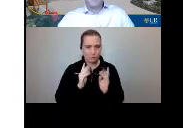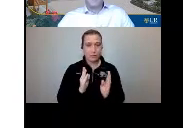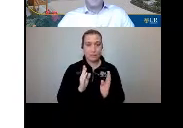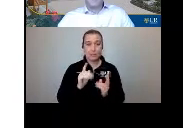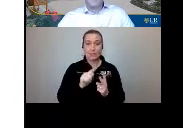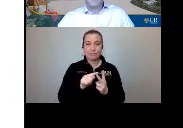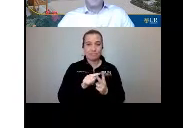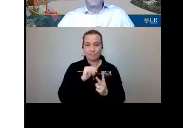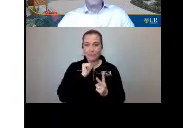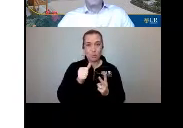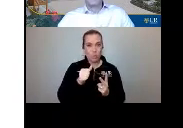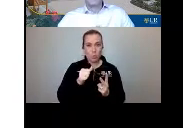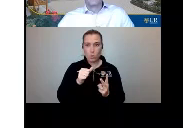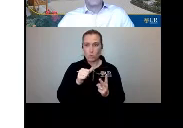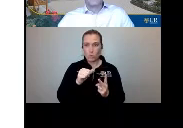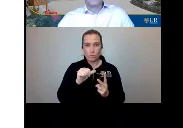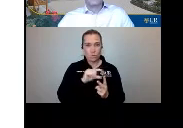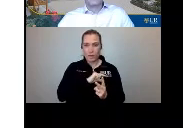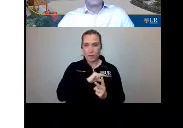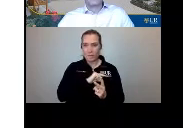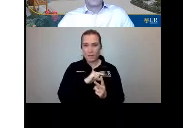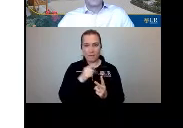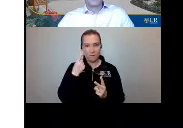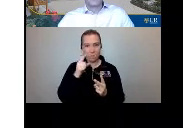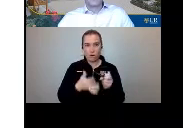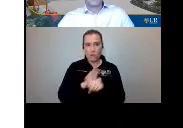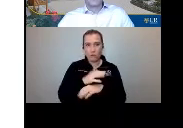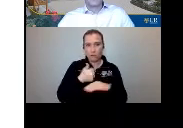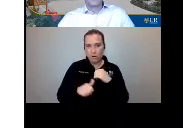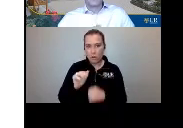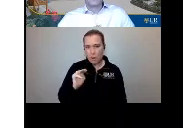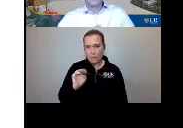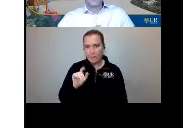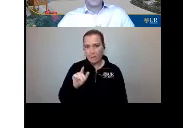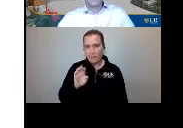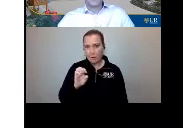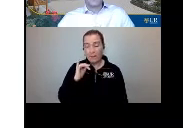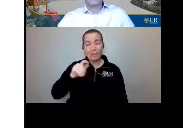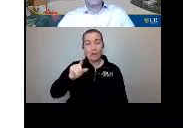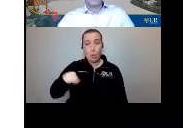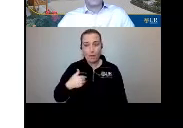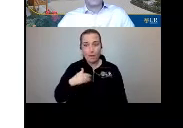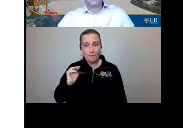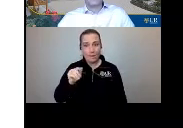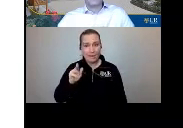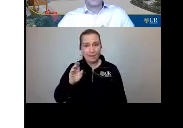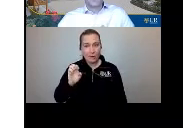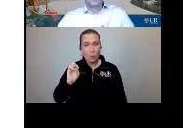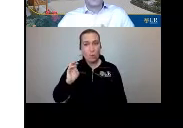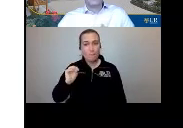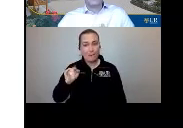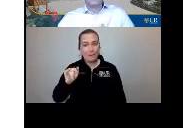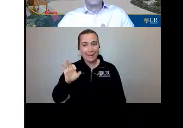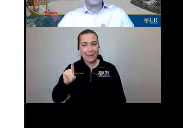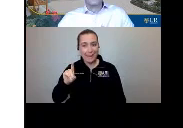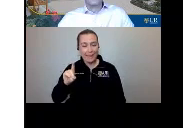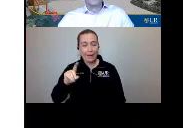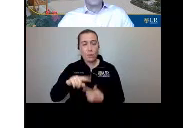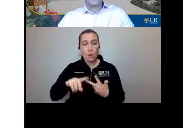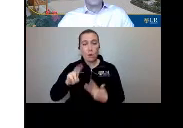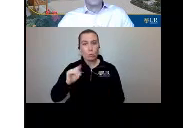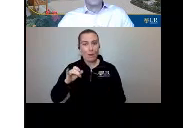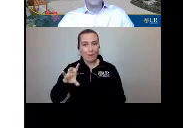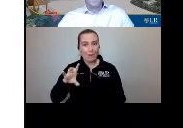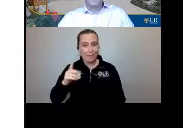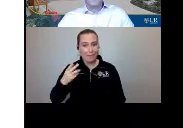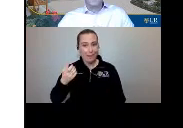straight Medicare, not Medicare with any additional supplement, or Medicaid insurance or United Healthcare insurance, they